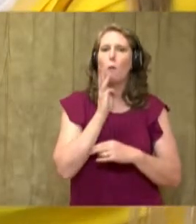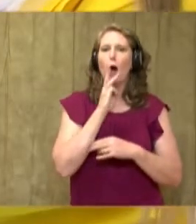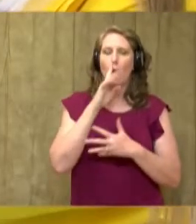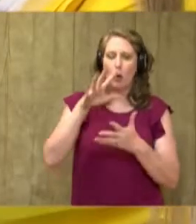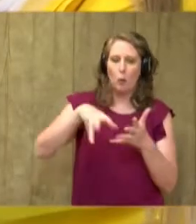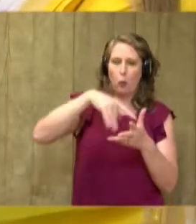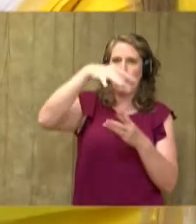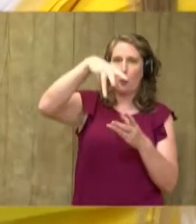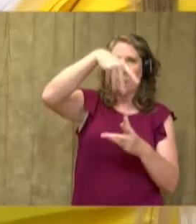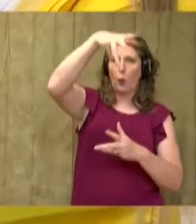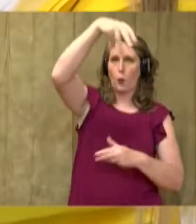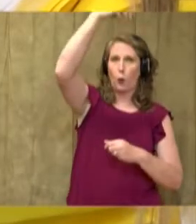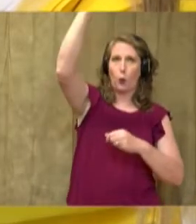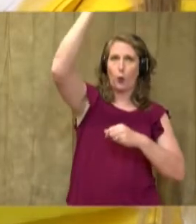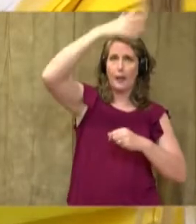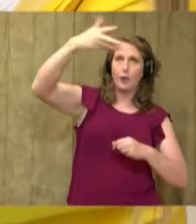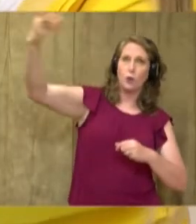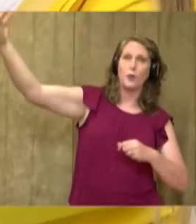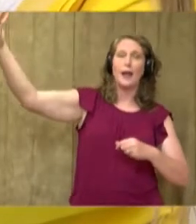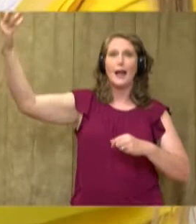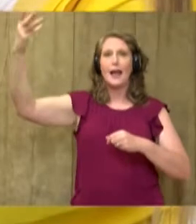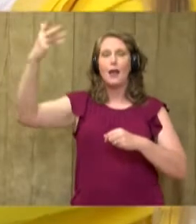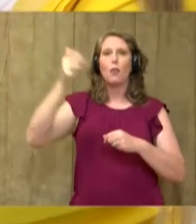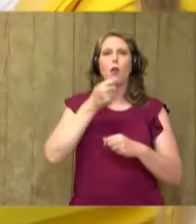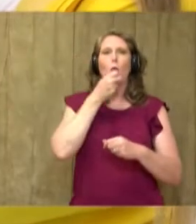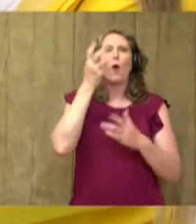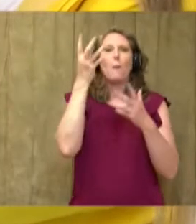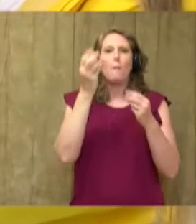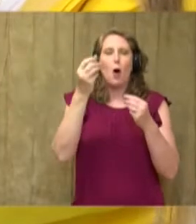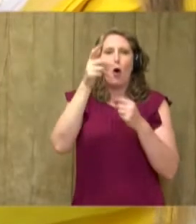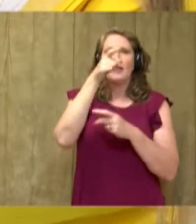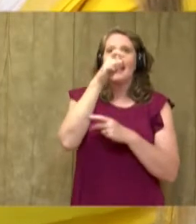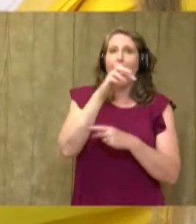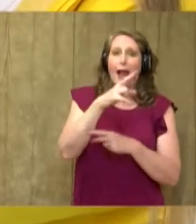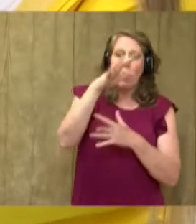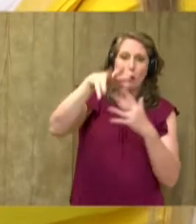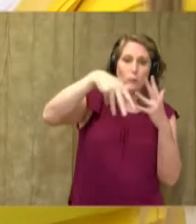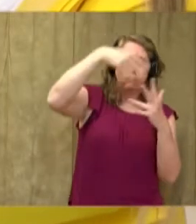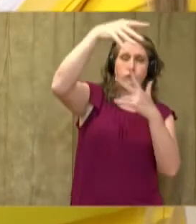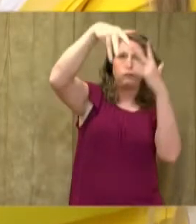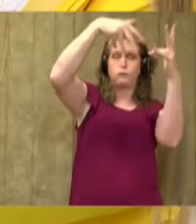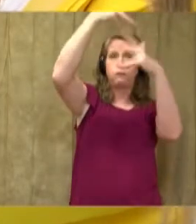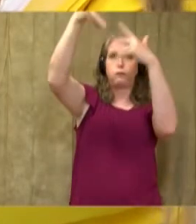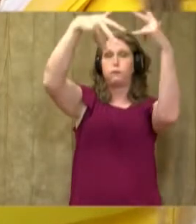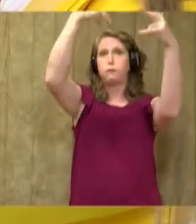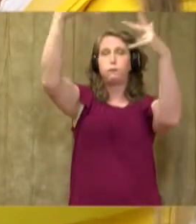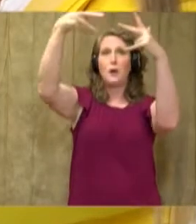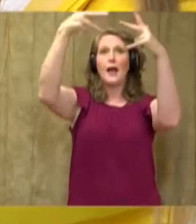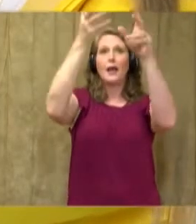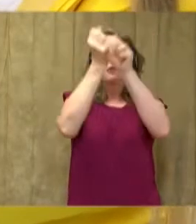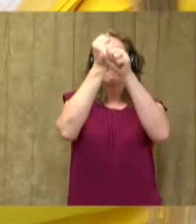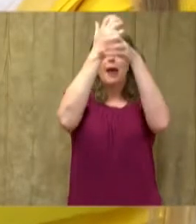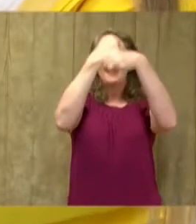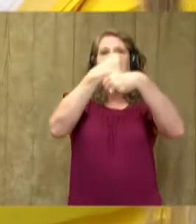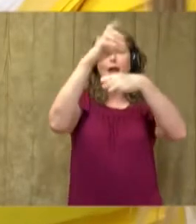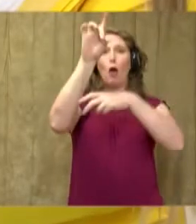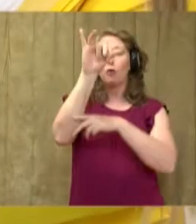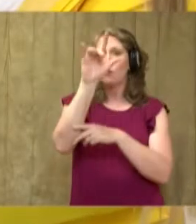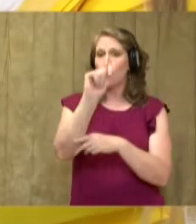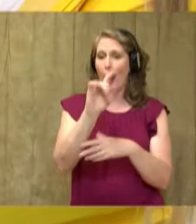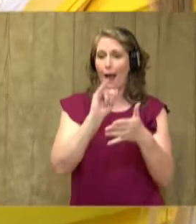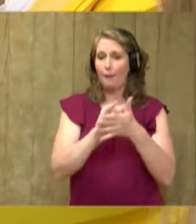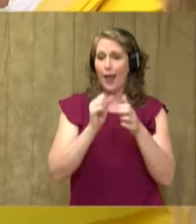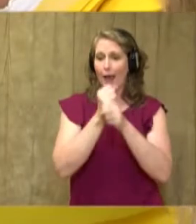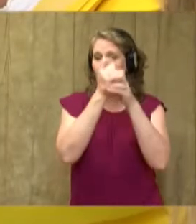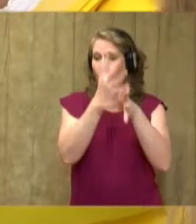The warm, moist air spins upward, creating a draft that sucks up more moisture. If the water